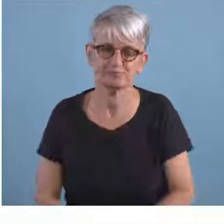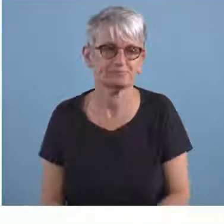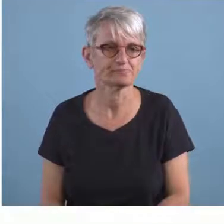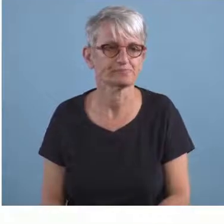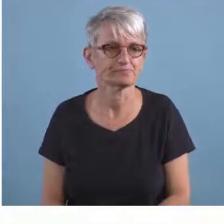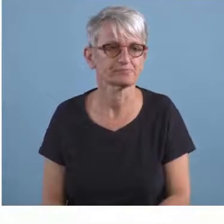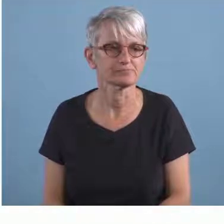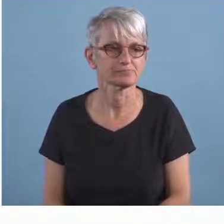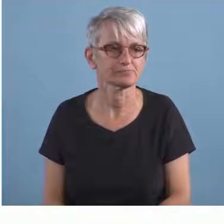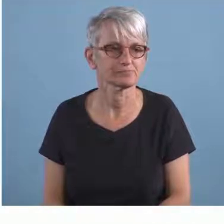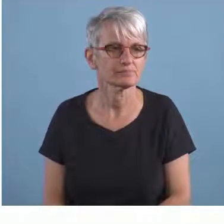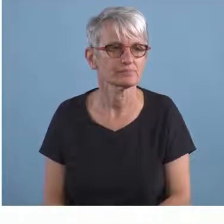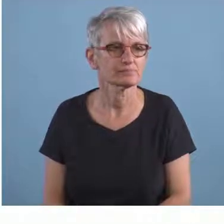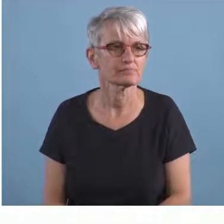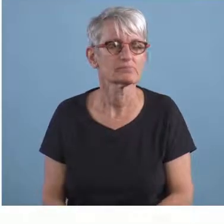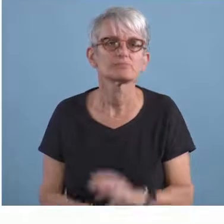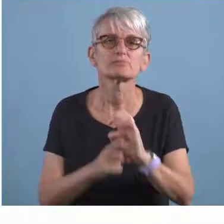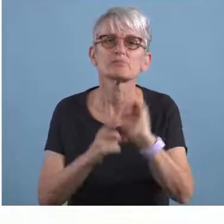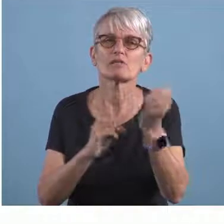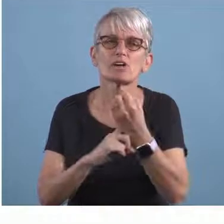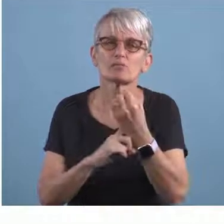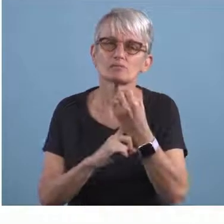And with the environment,